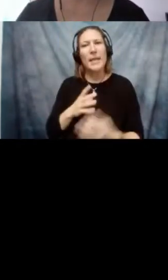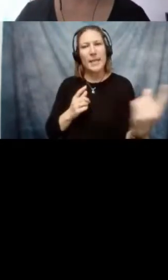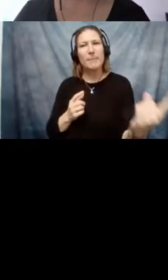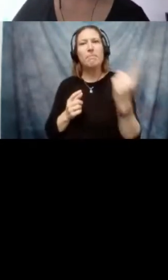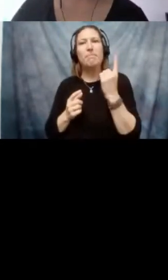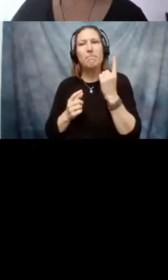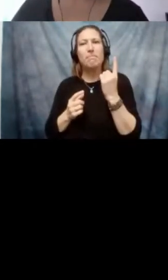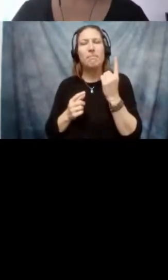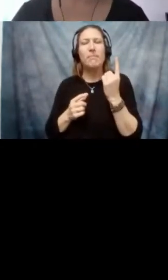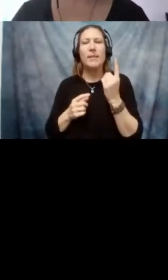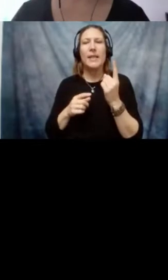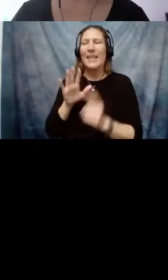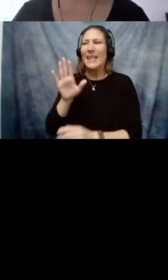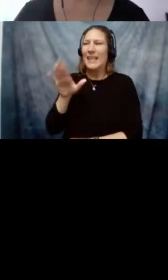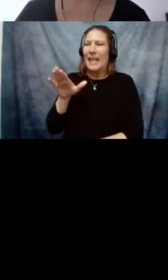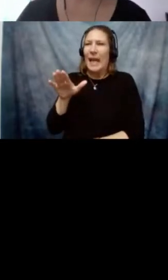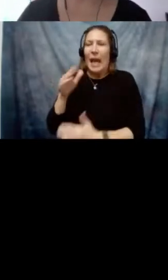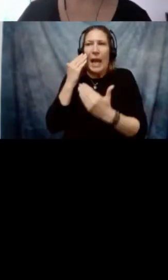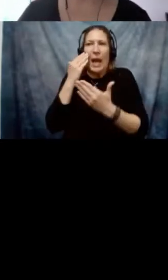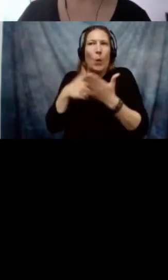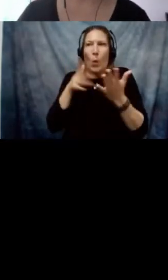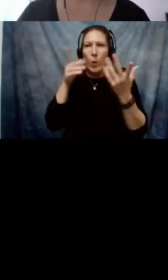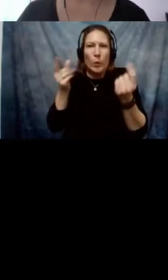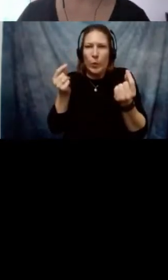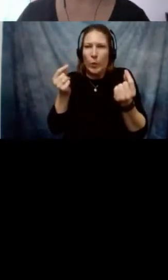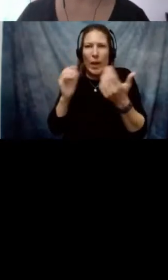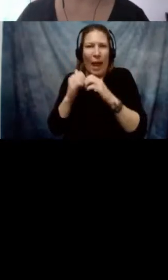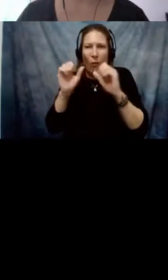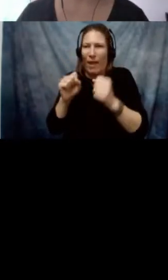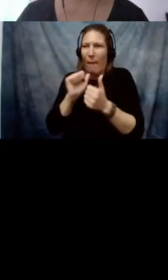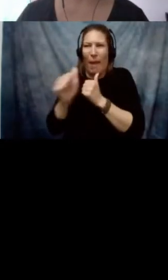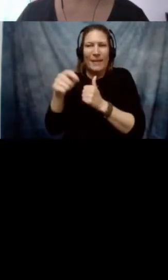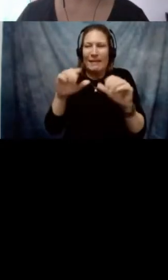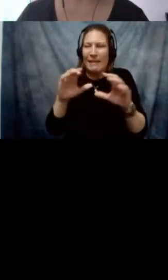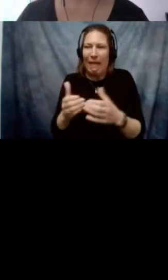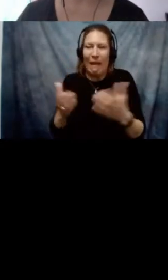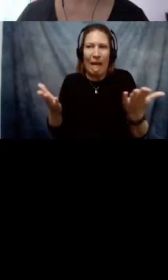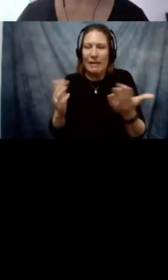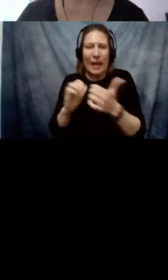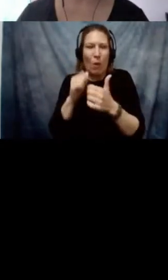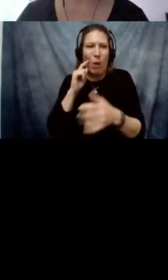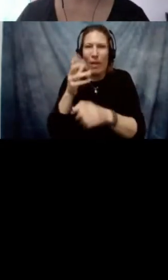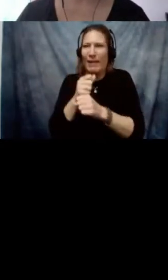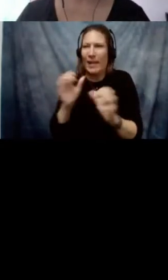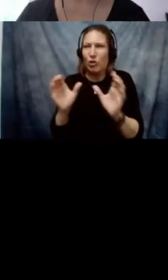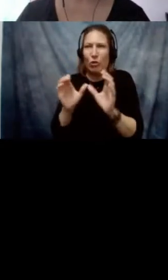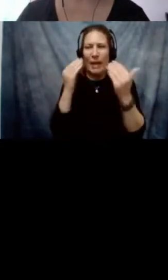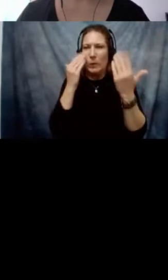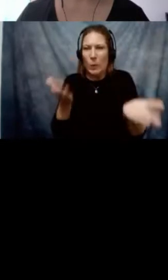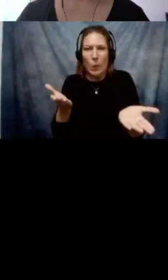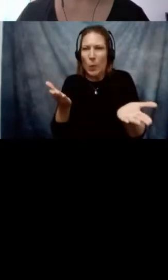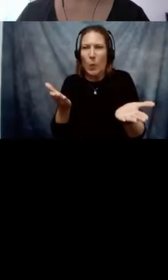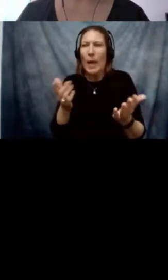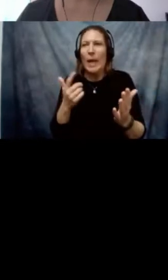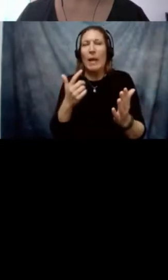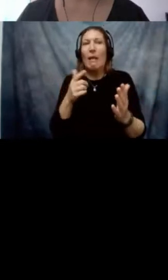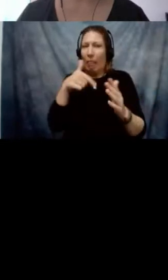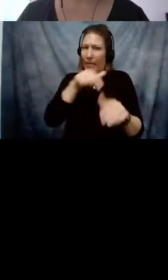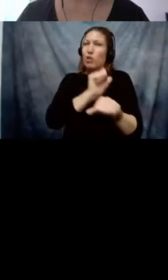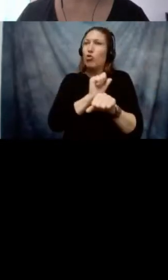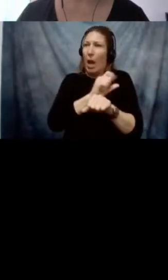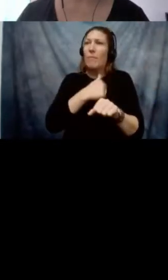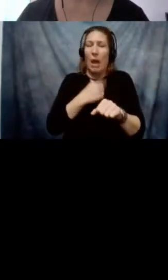me, "I don't know what I'm going to do to be able to pass this class and get my certification. I've been doing this job for X